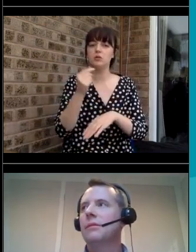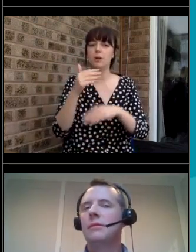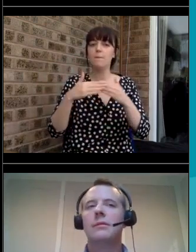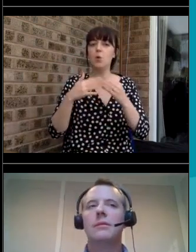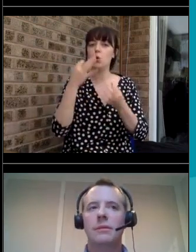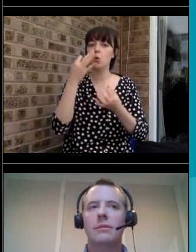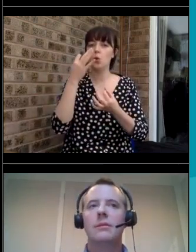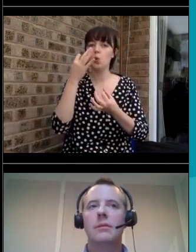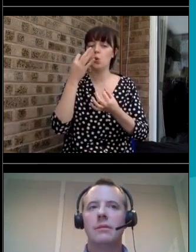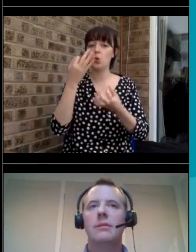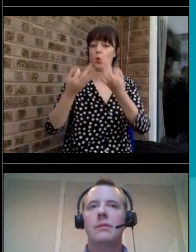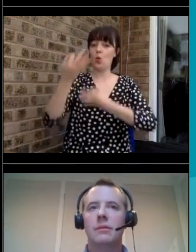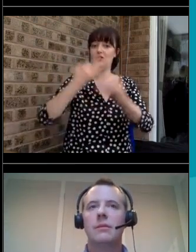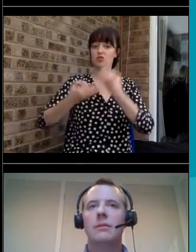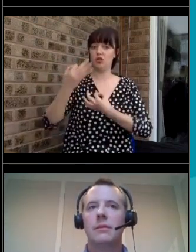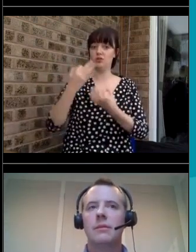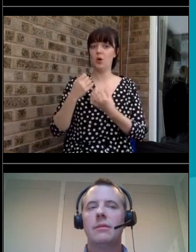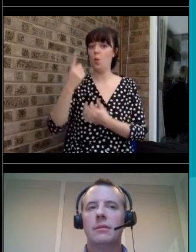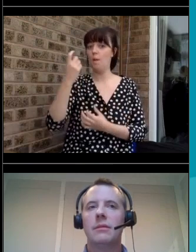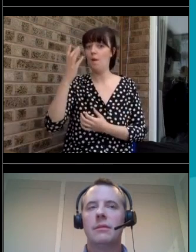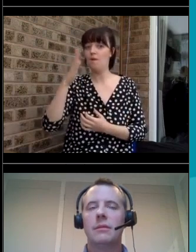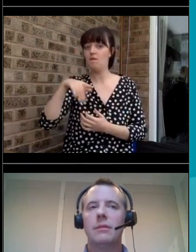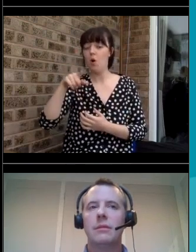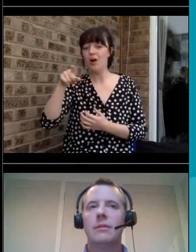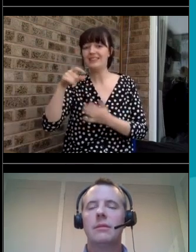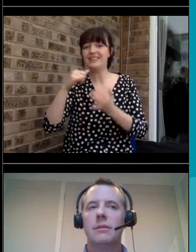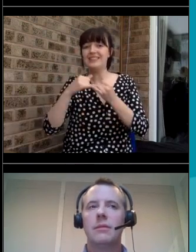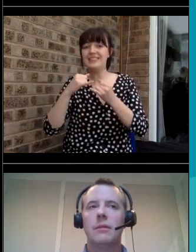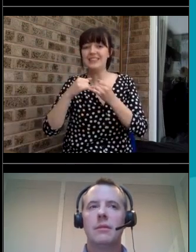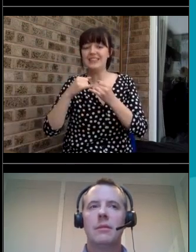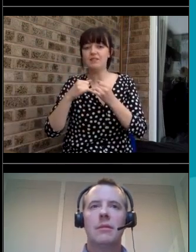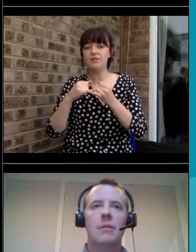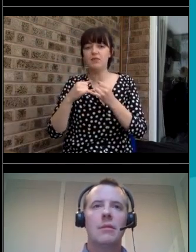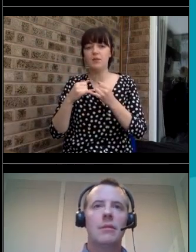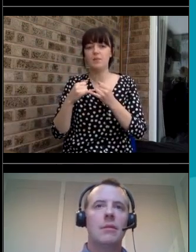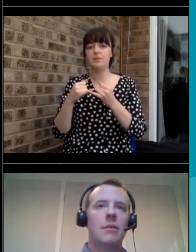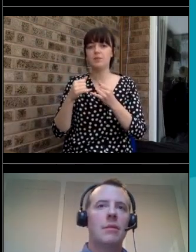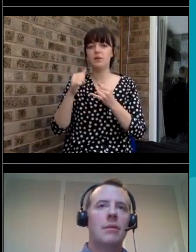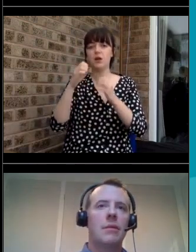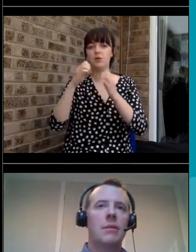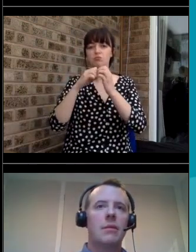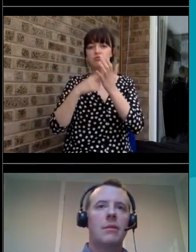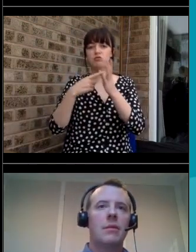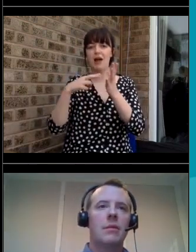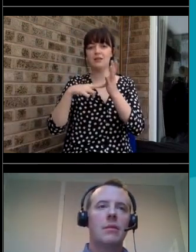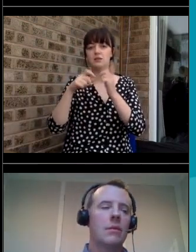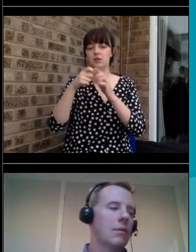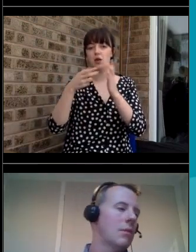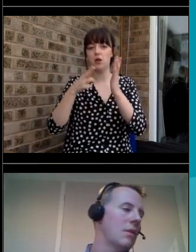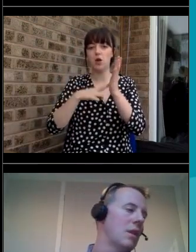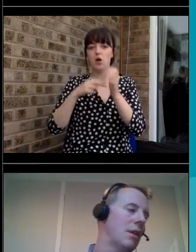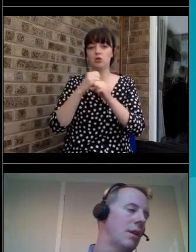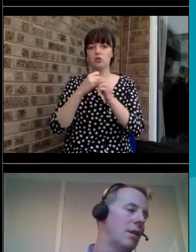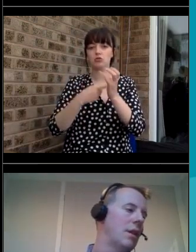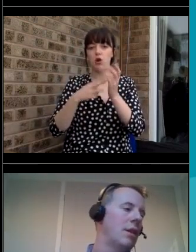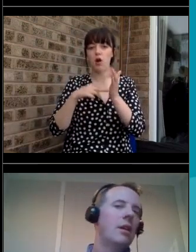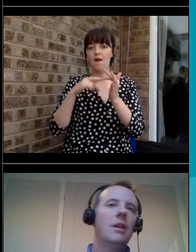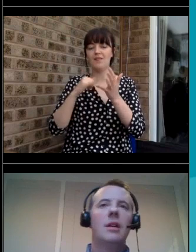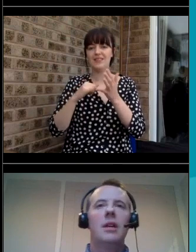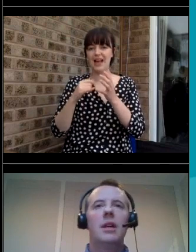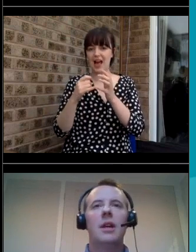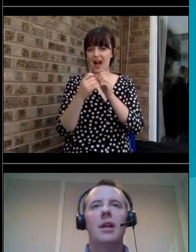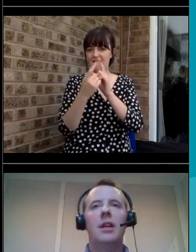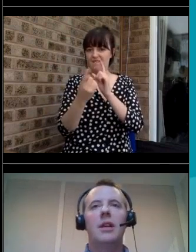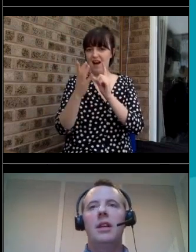Steve, one for you. How near will the road be to Brandon Groves in South Ockenden? Do you have the detail of